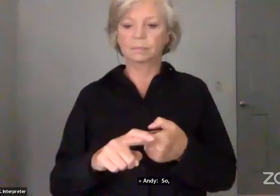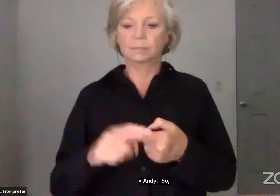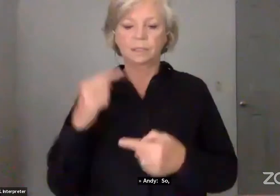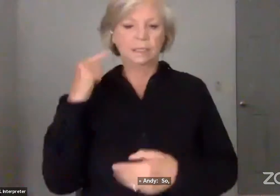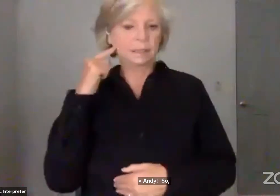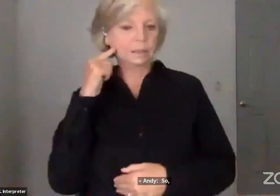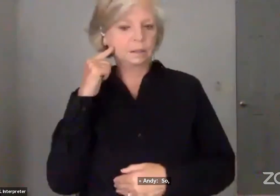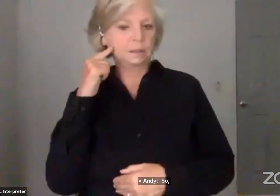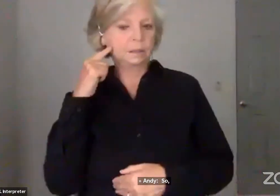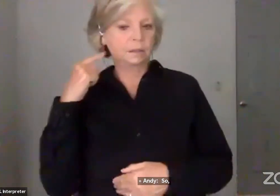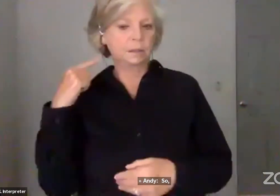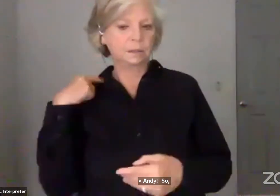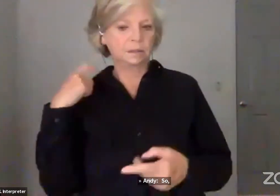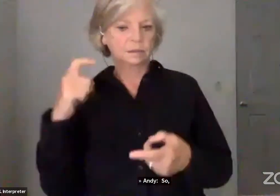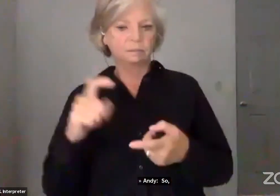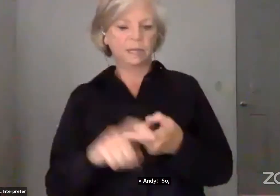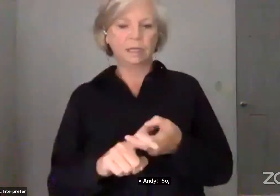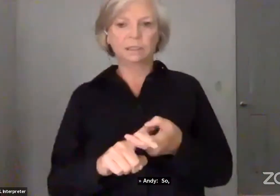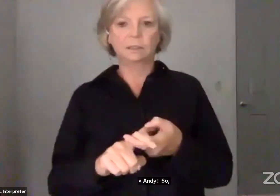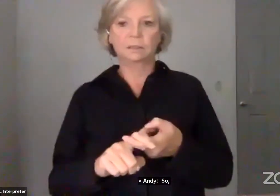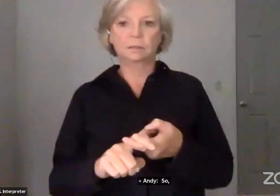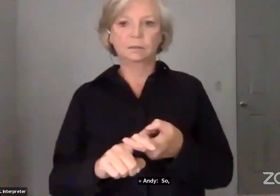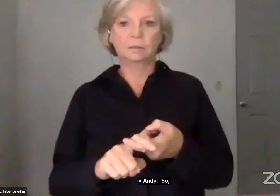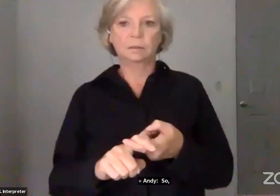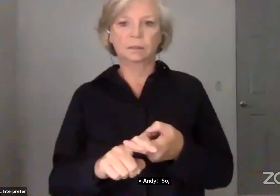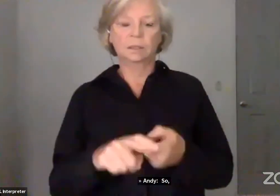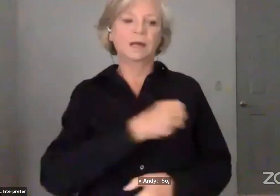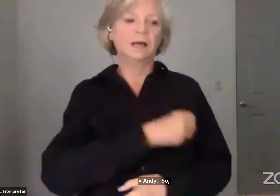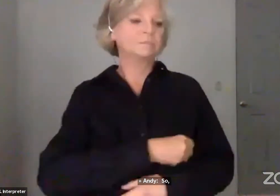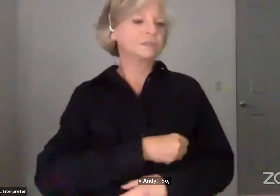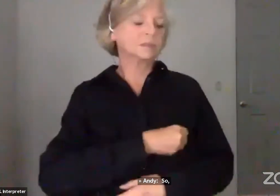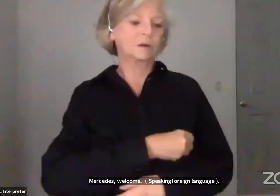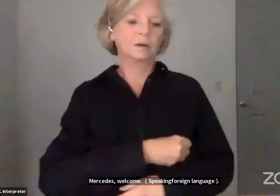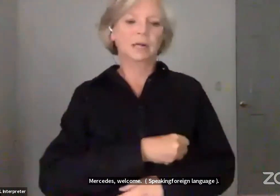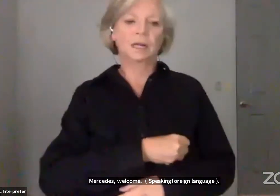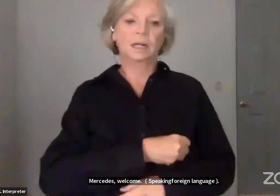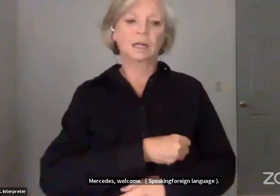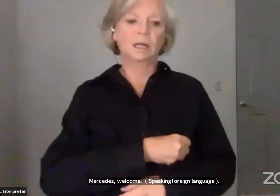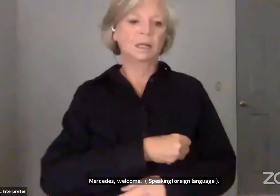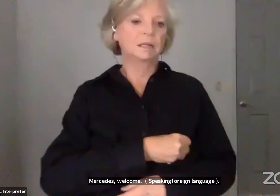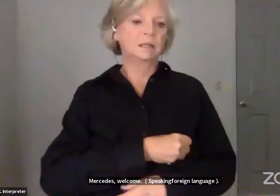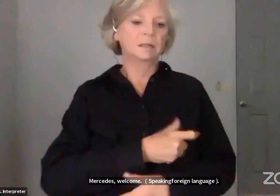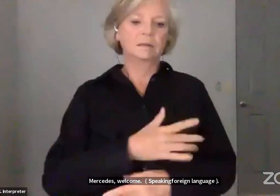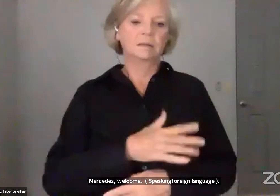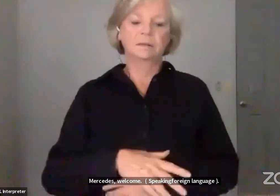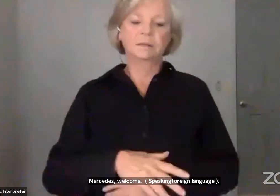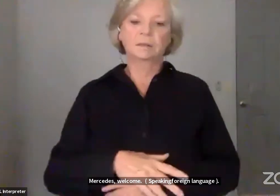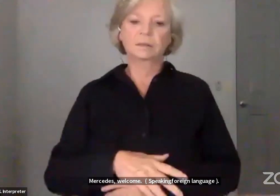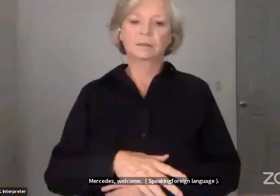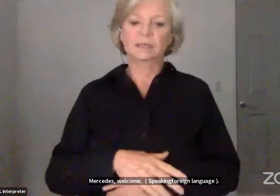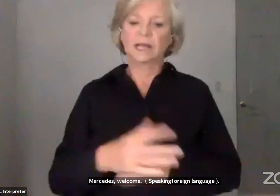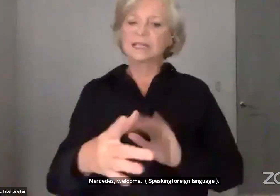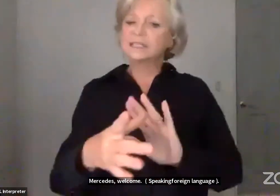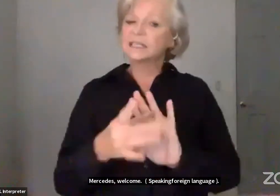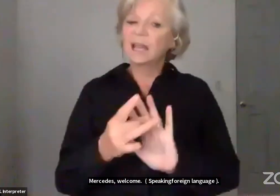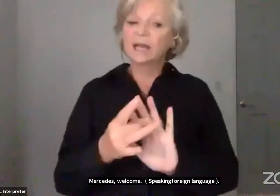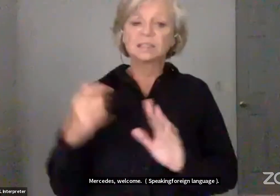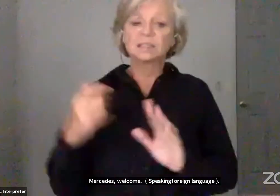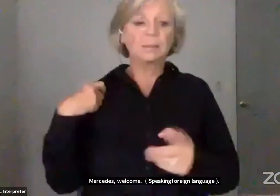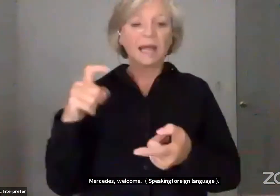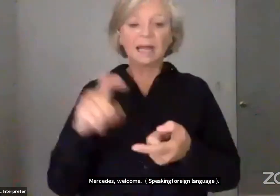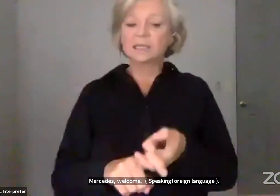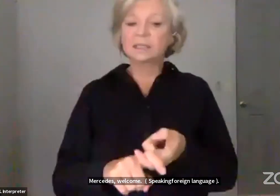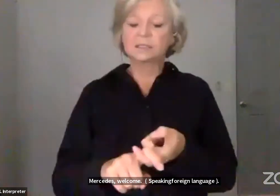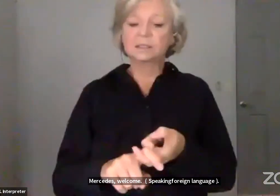Mercedes de la Torre. Sorry, has Yo me Mercedes involucré en selected DOR Spanish? por una experiencia que